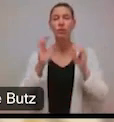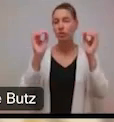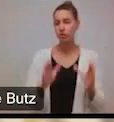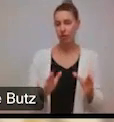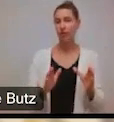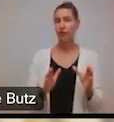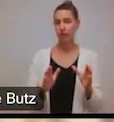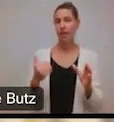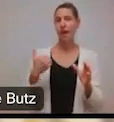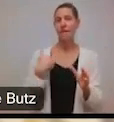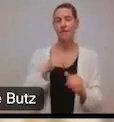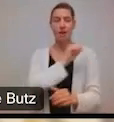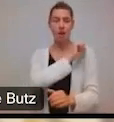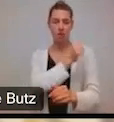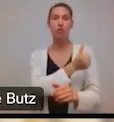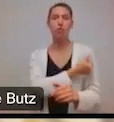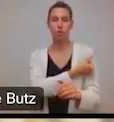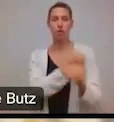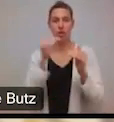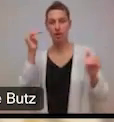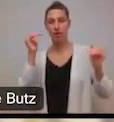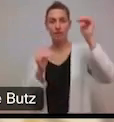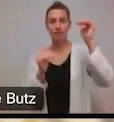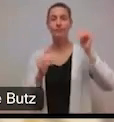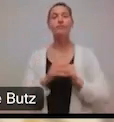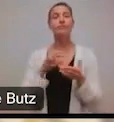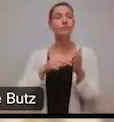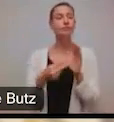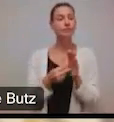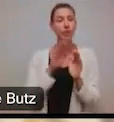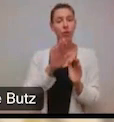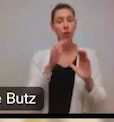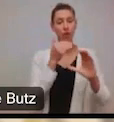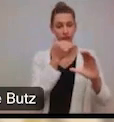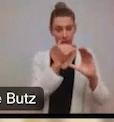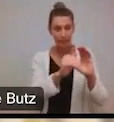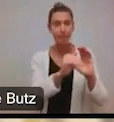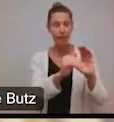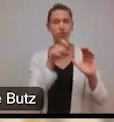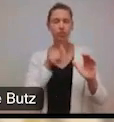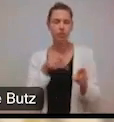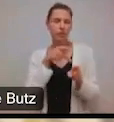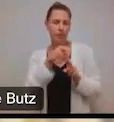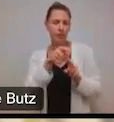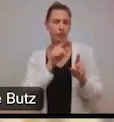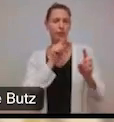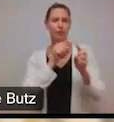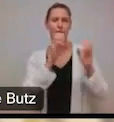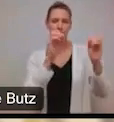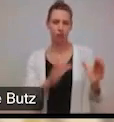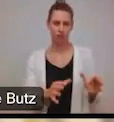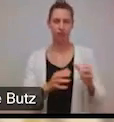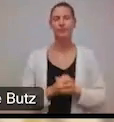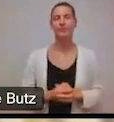are in an authority position over you, so the emails you send to them should be professional. This is the